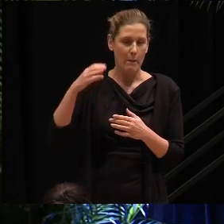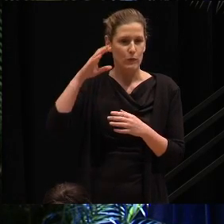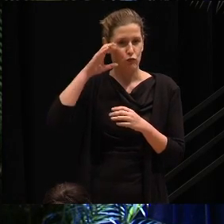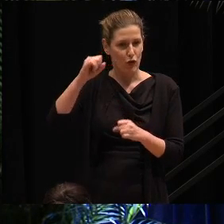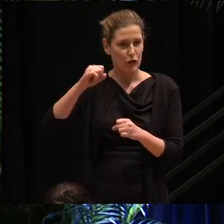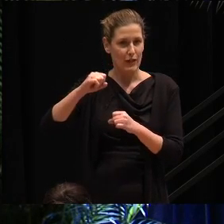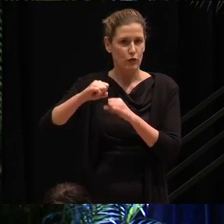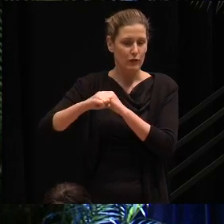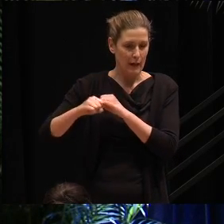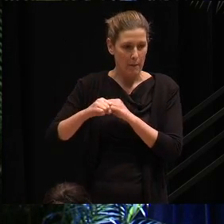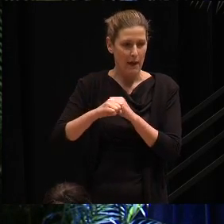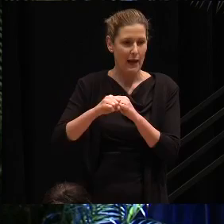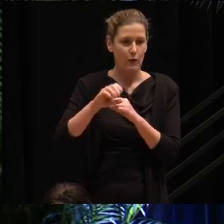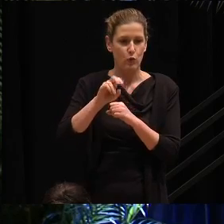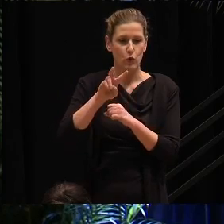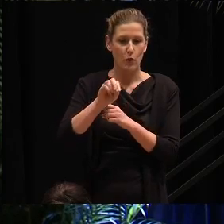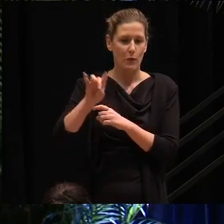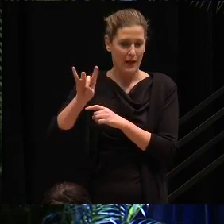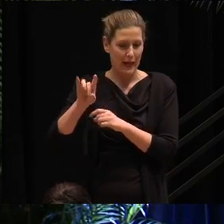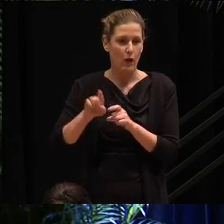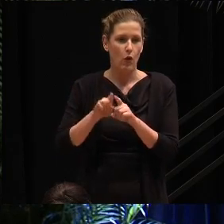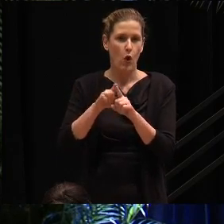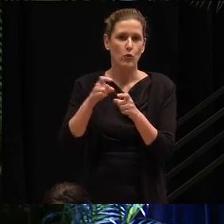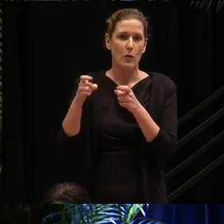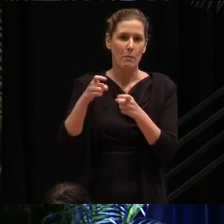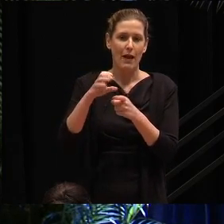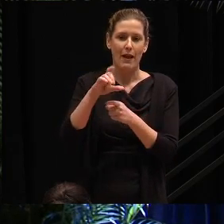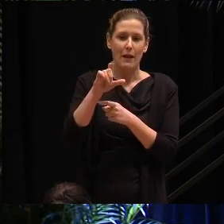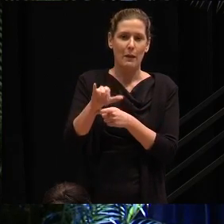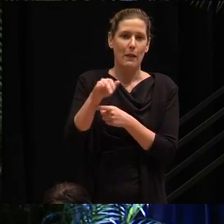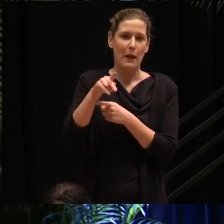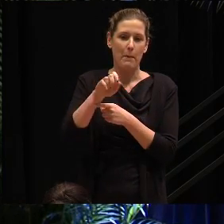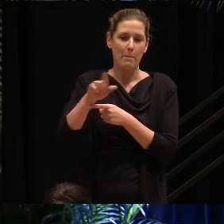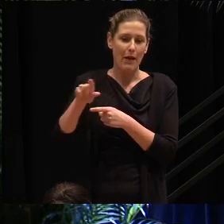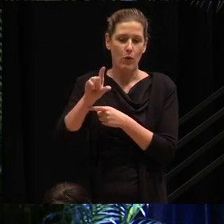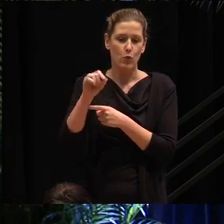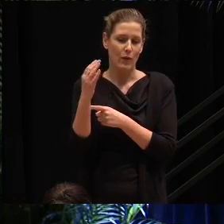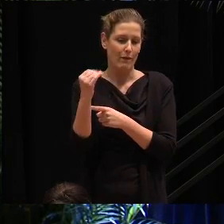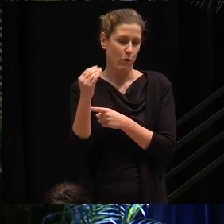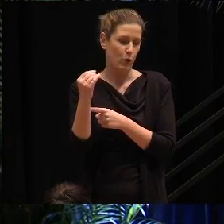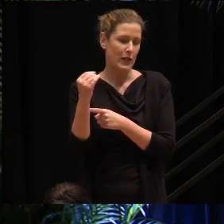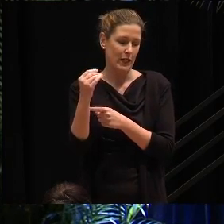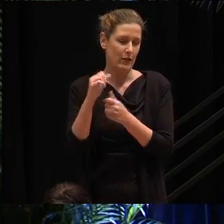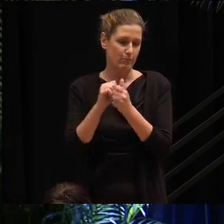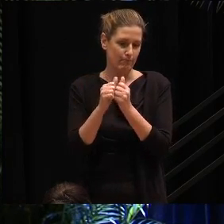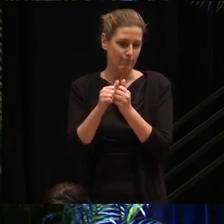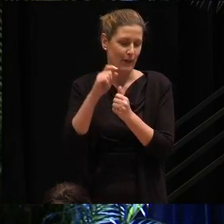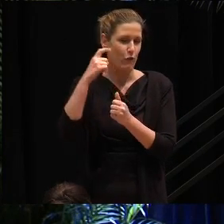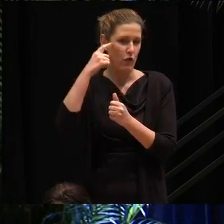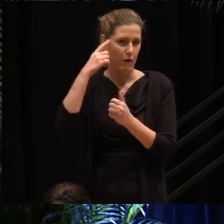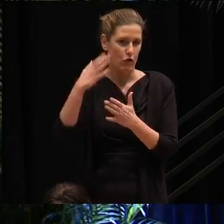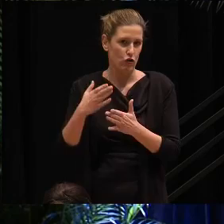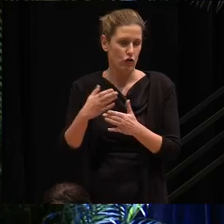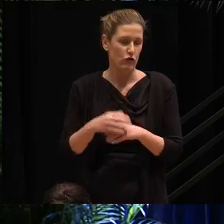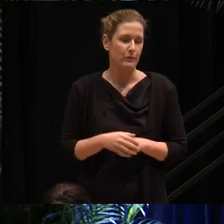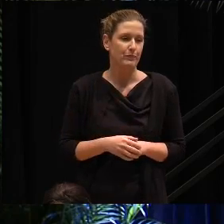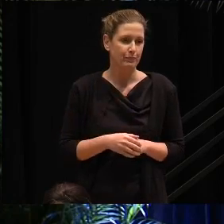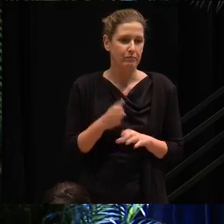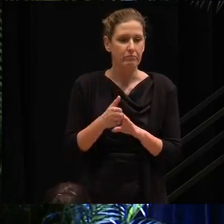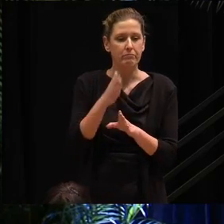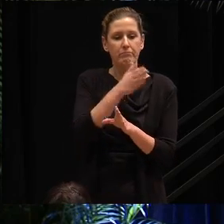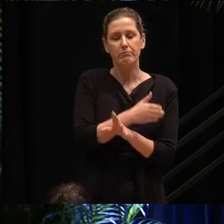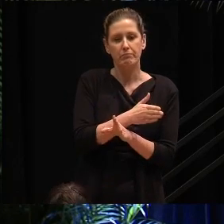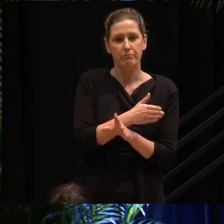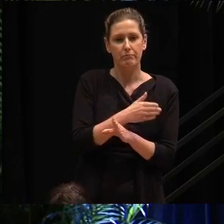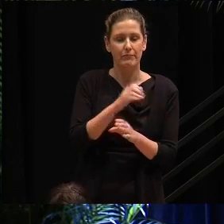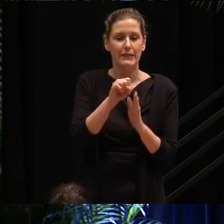in 2008 and also managed Clay Pell's 2014 campaign for governor. Next to him